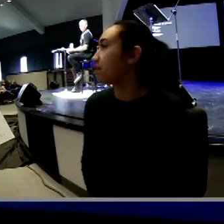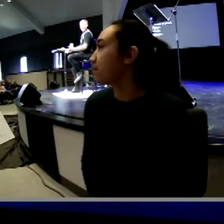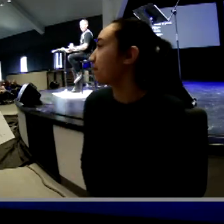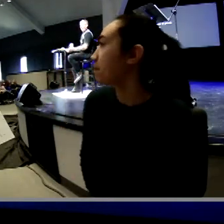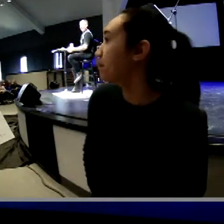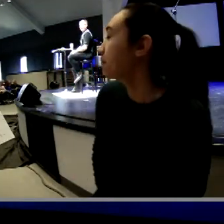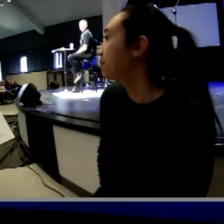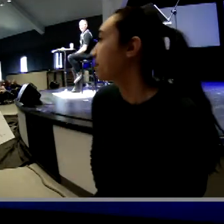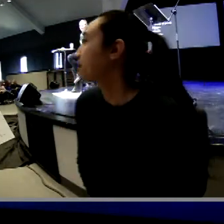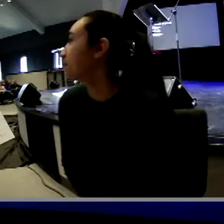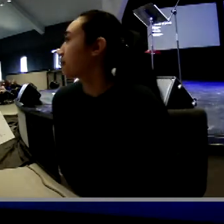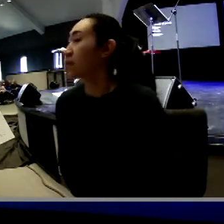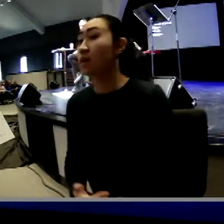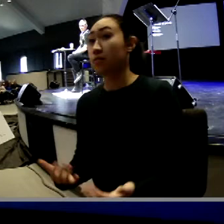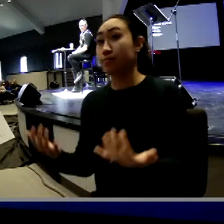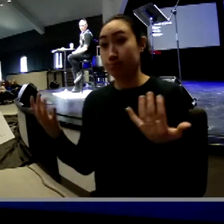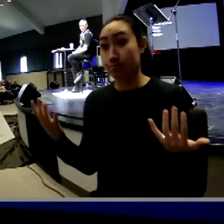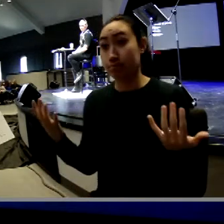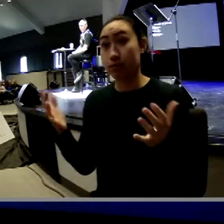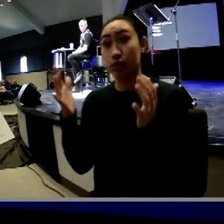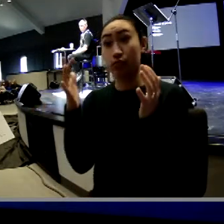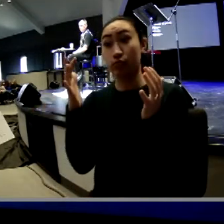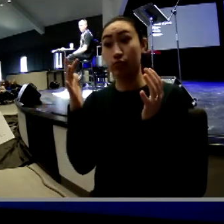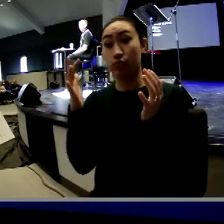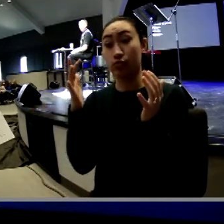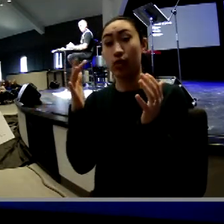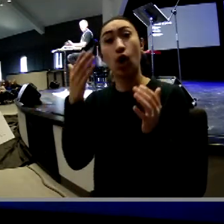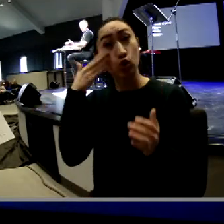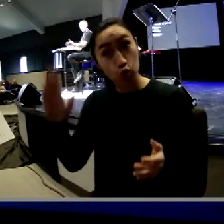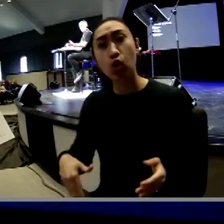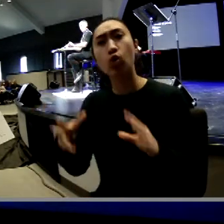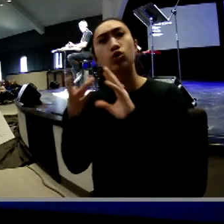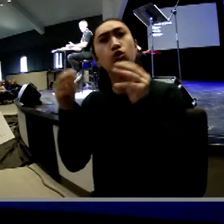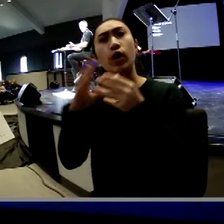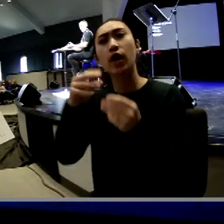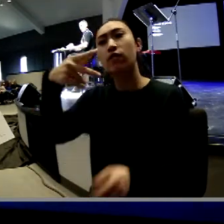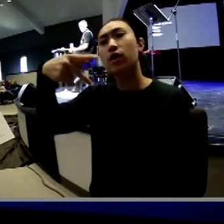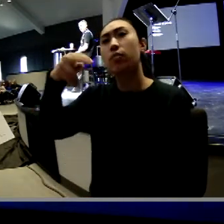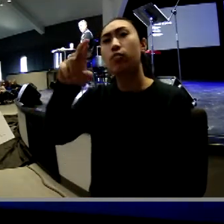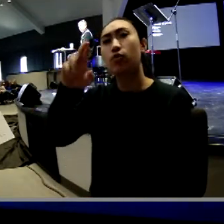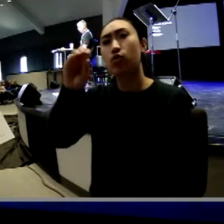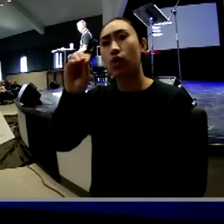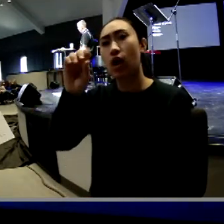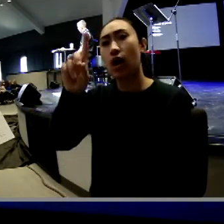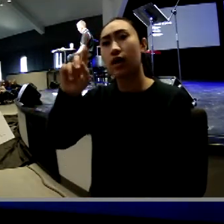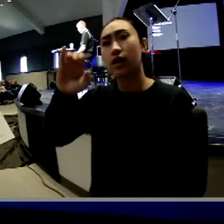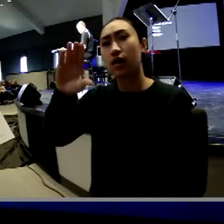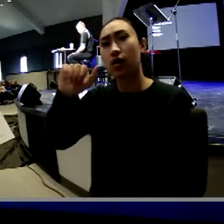in the story of the prodigal. Church people, religious people, can be a lot like the older brother. Okay? It's just